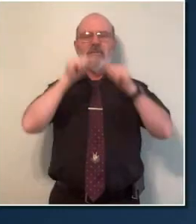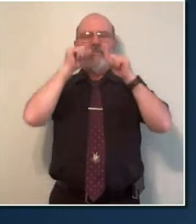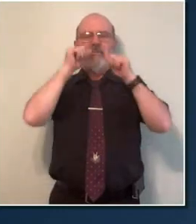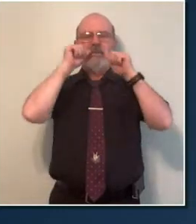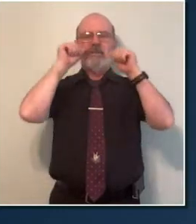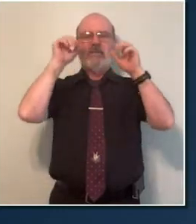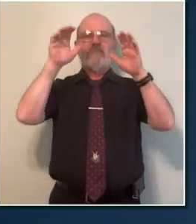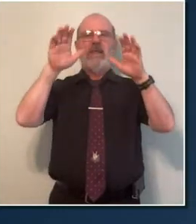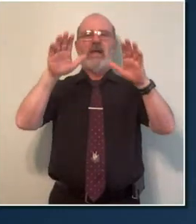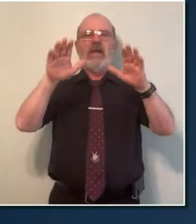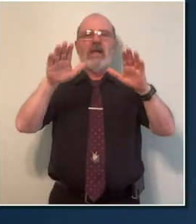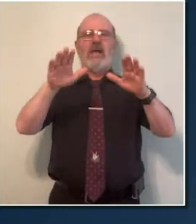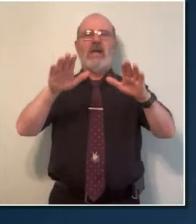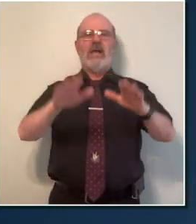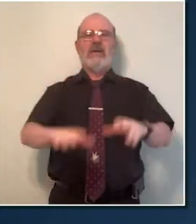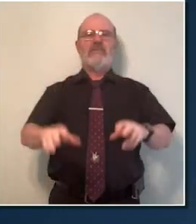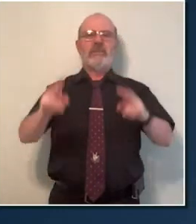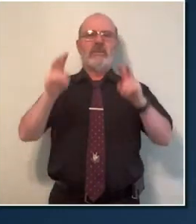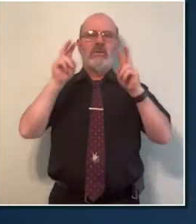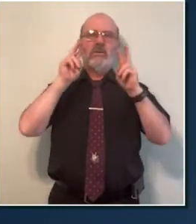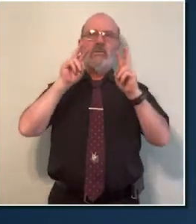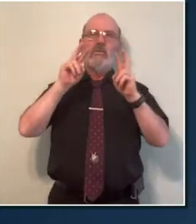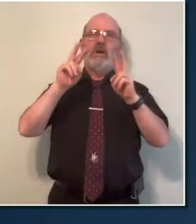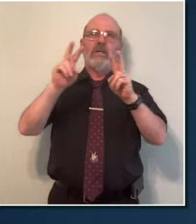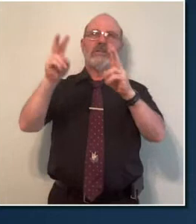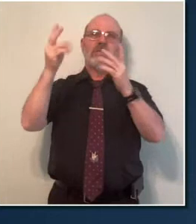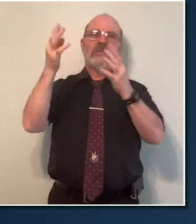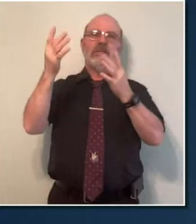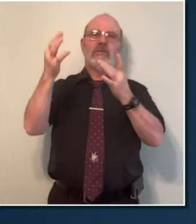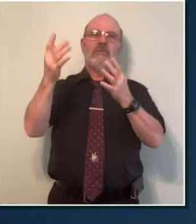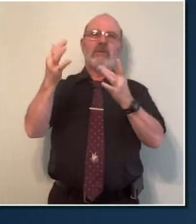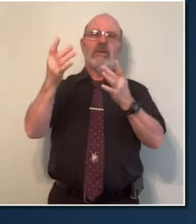and blessed. Watching and